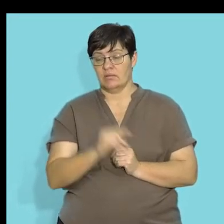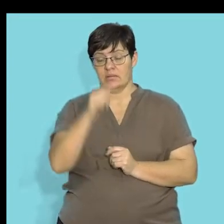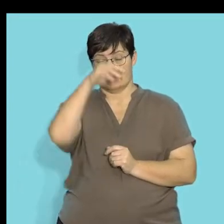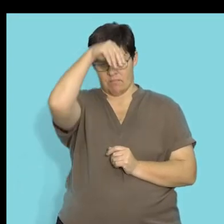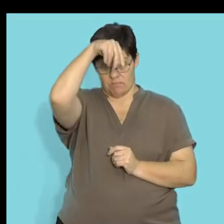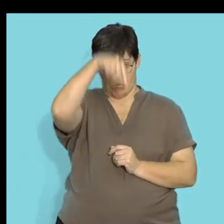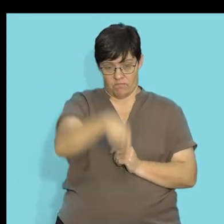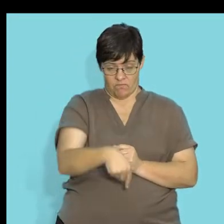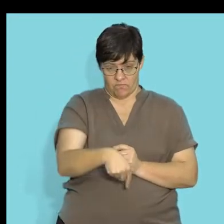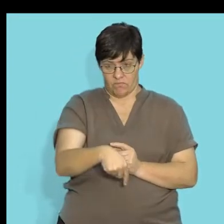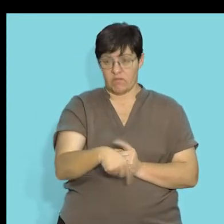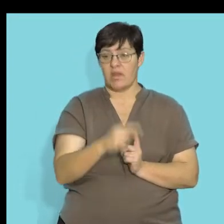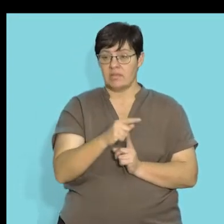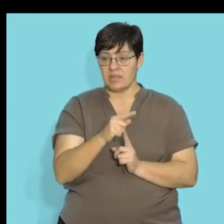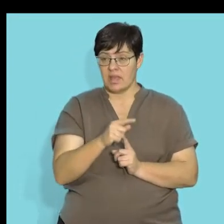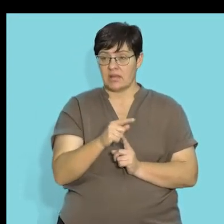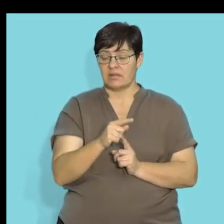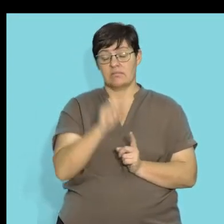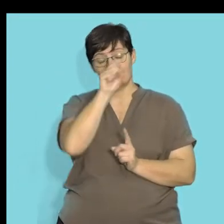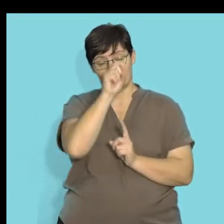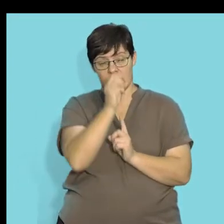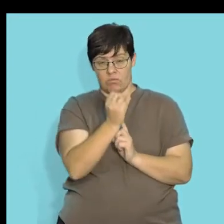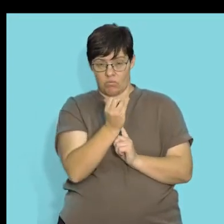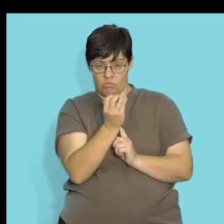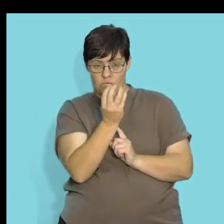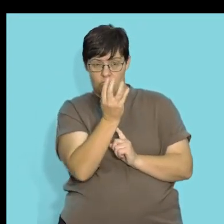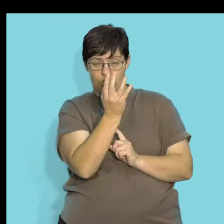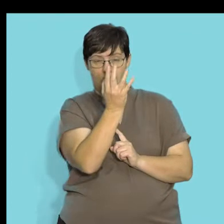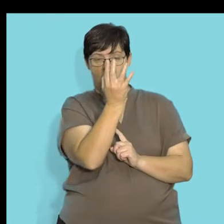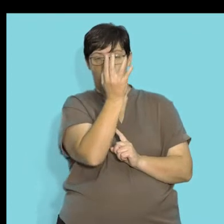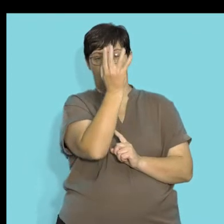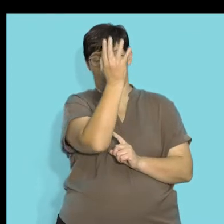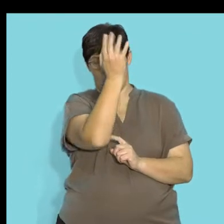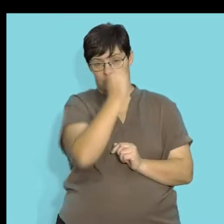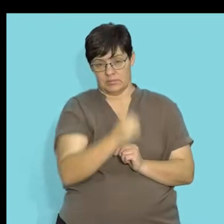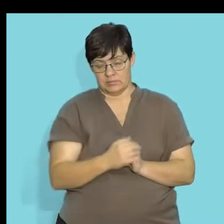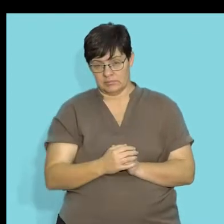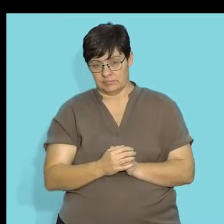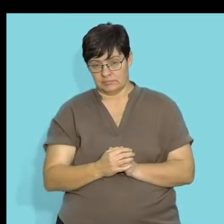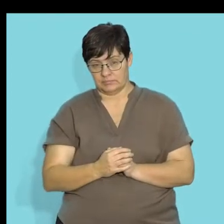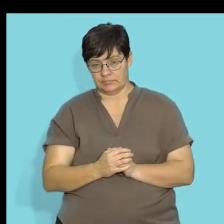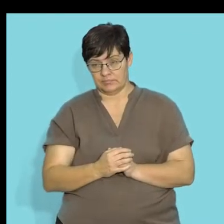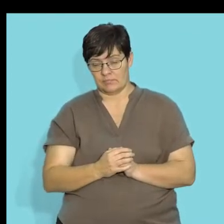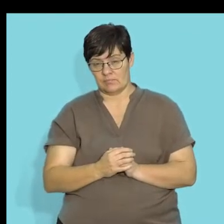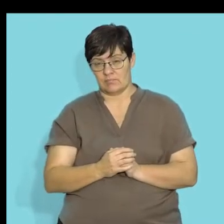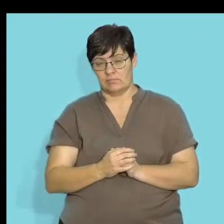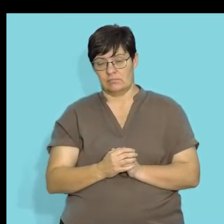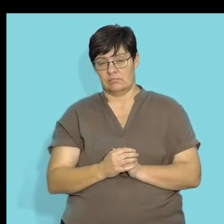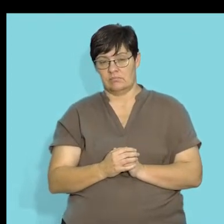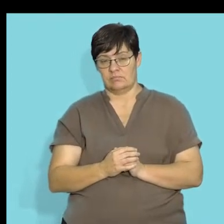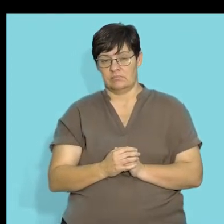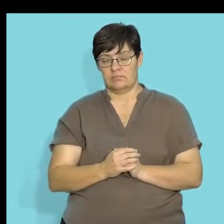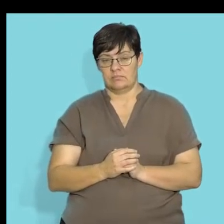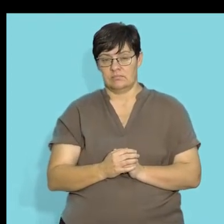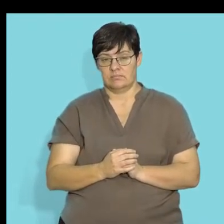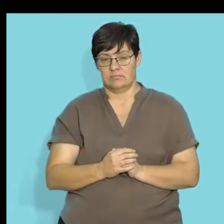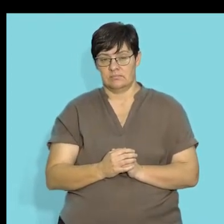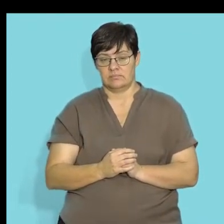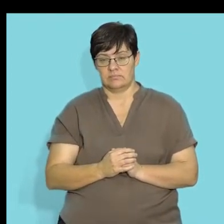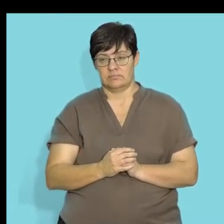move down this way and causing the meristematic tissue to divide and therefore increasing the height of the plant.